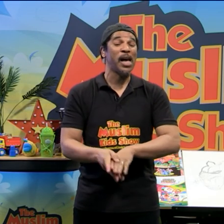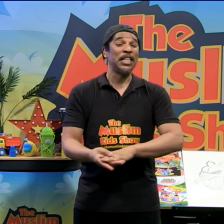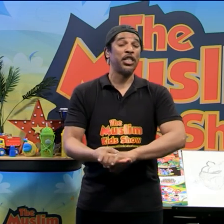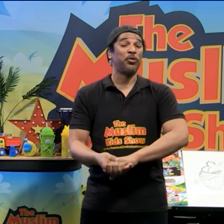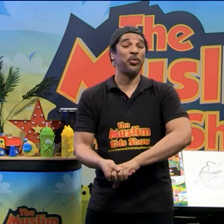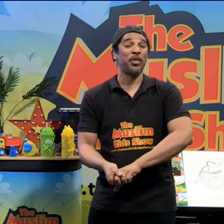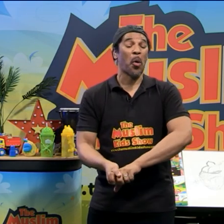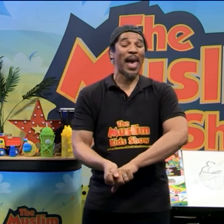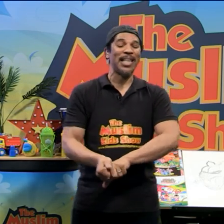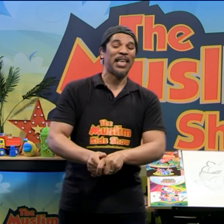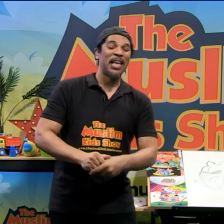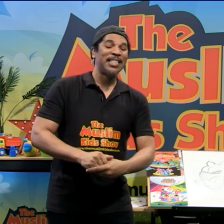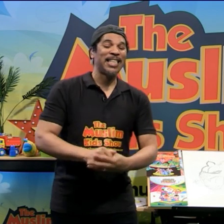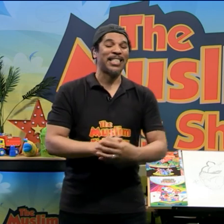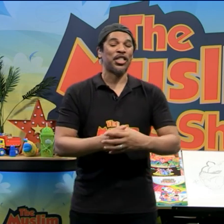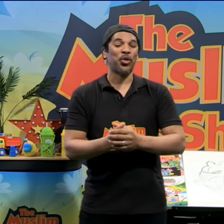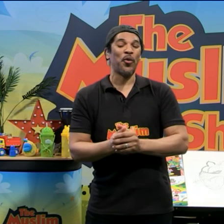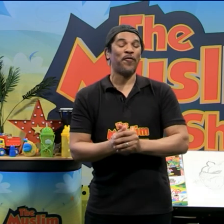number,